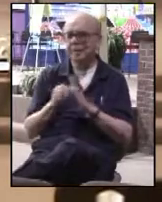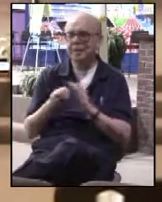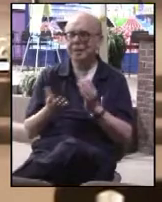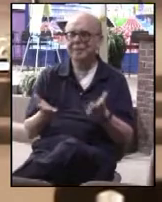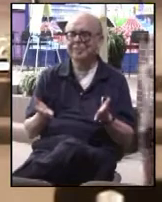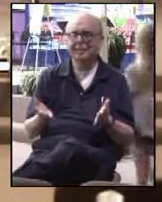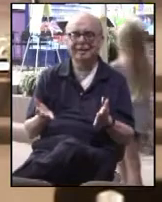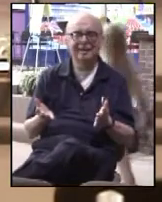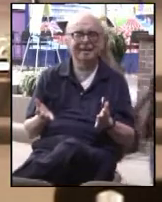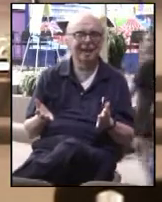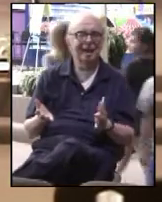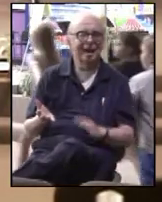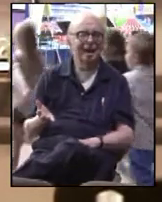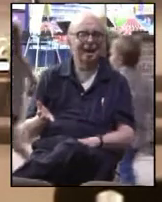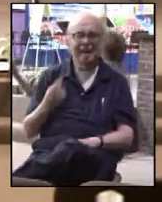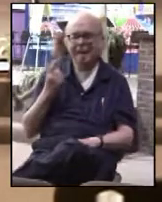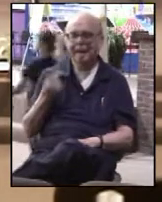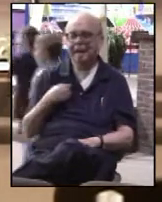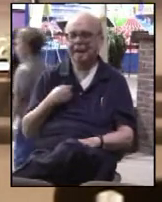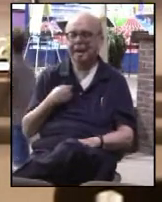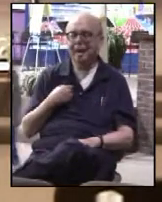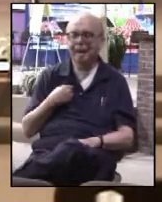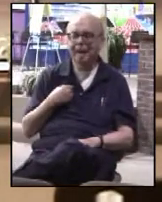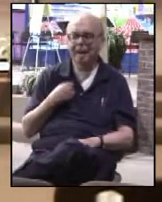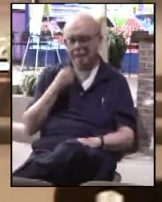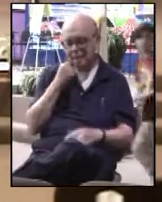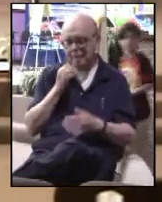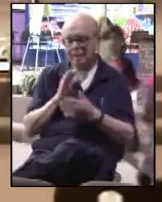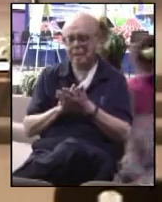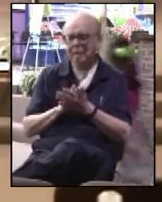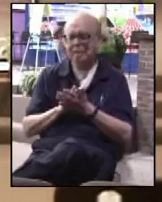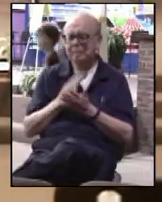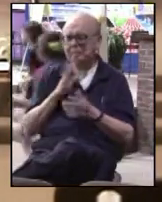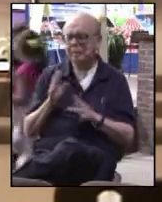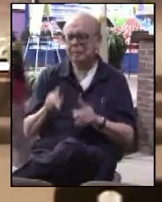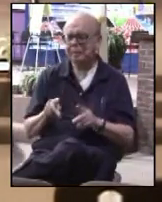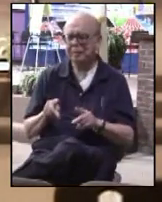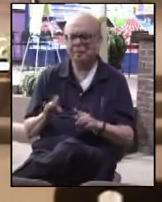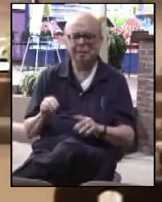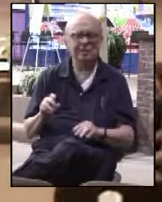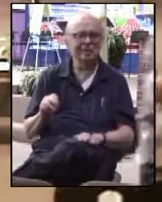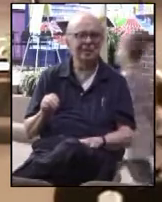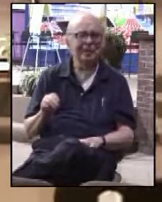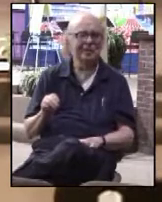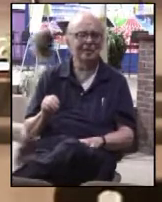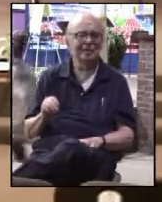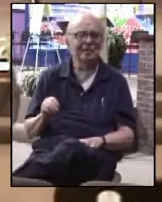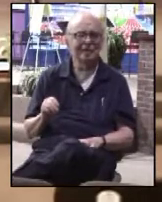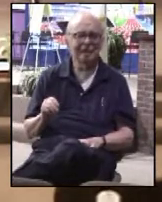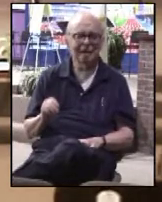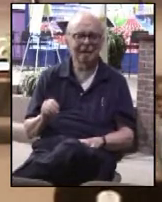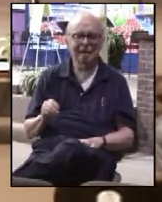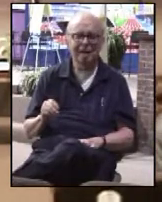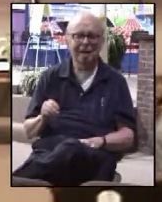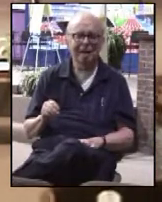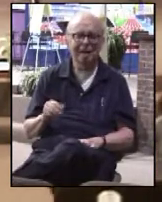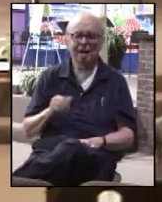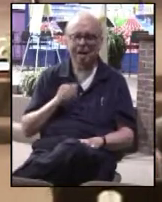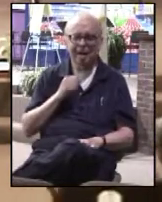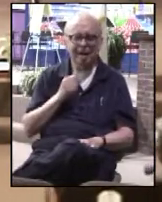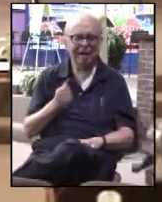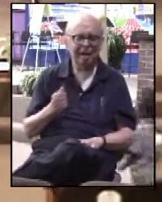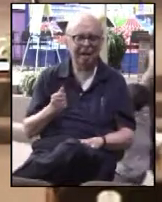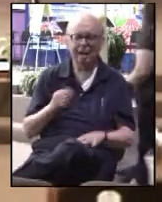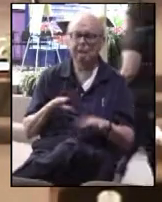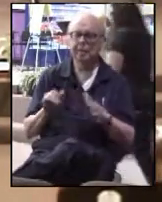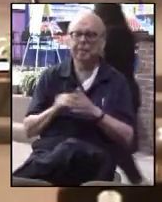know and you think I'm making her out to be a villain and that's not what I'm doing guys I'm saying I